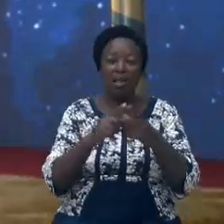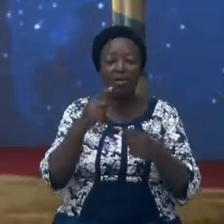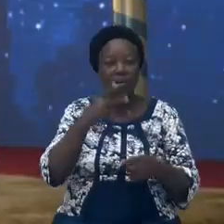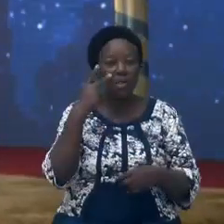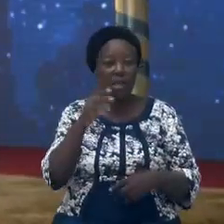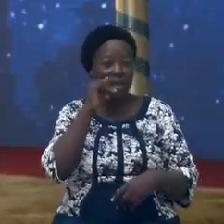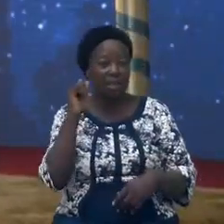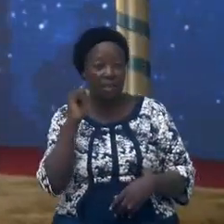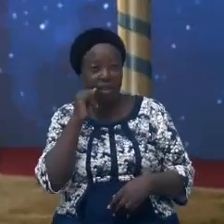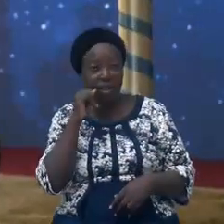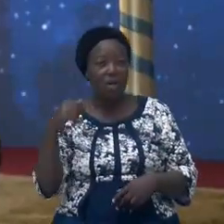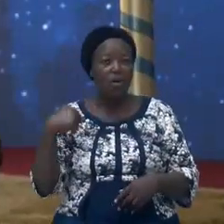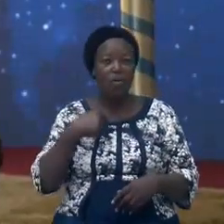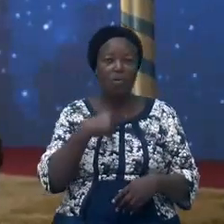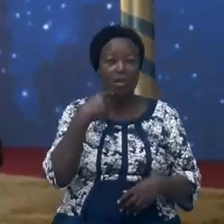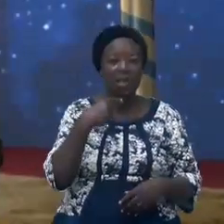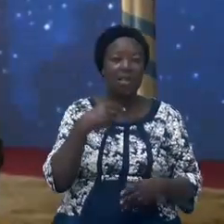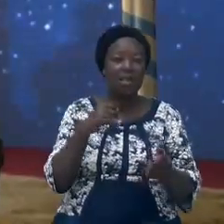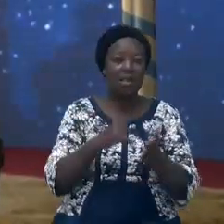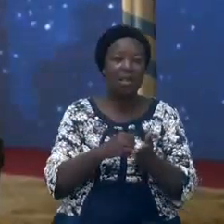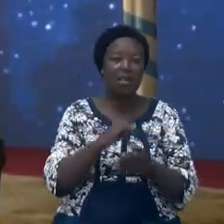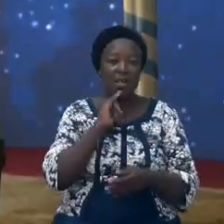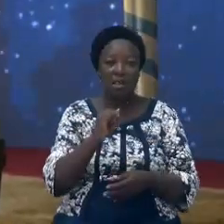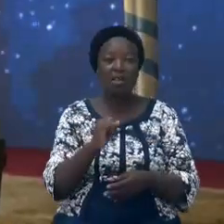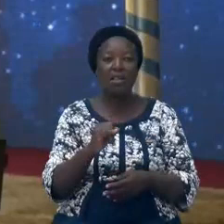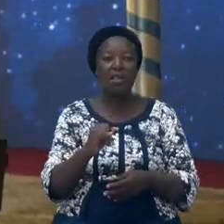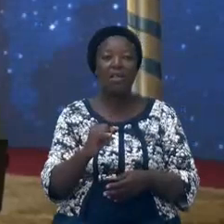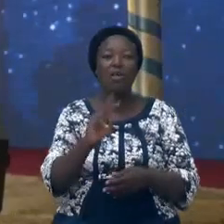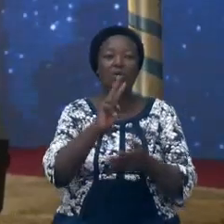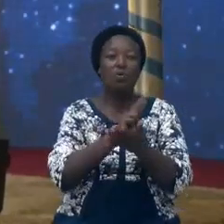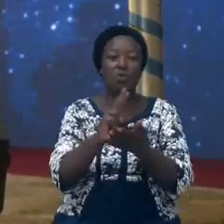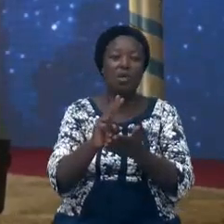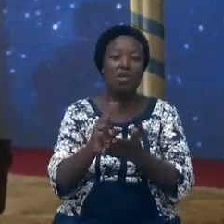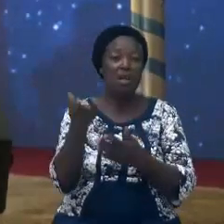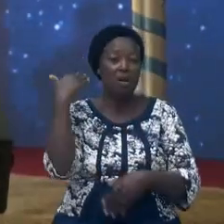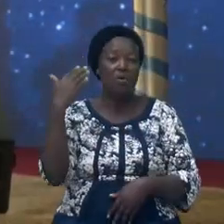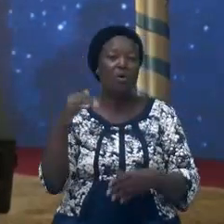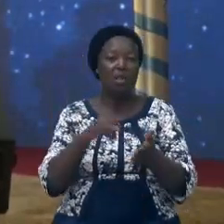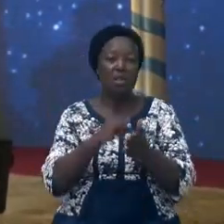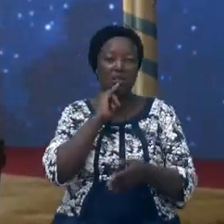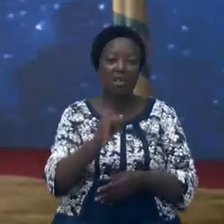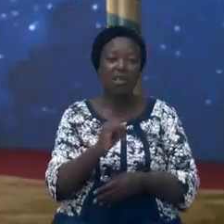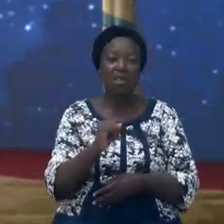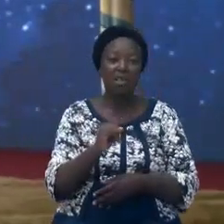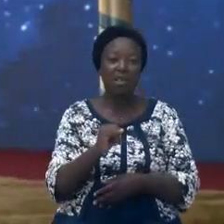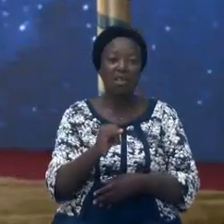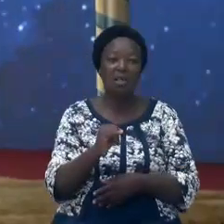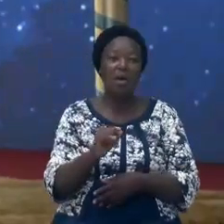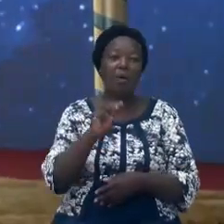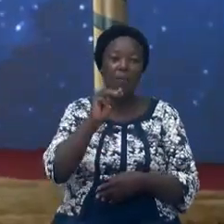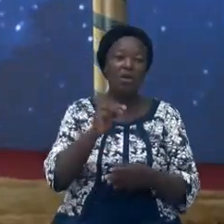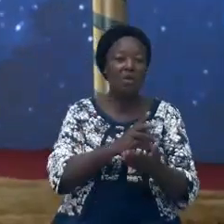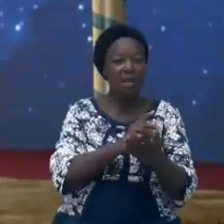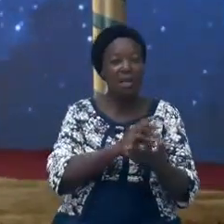he will ever be. And so, yesterday, we said, it is. 2 weeks ago,